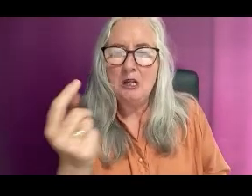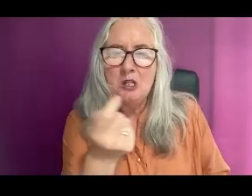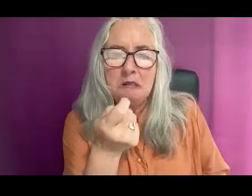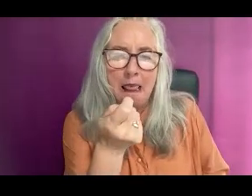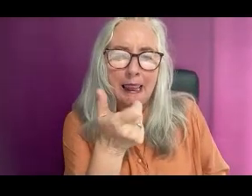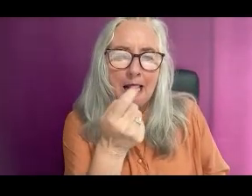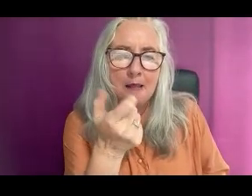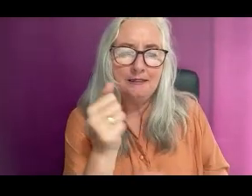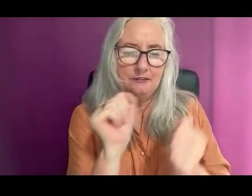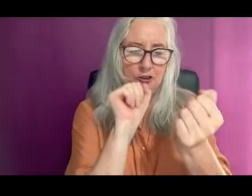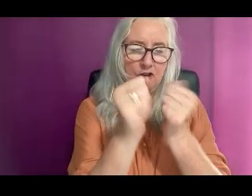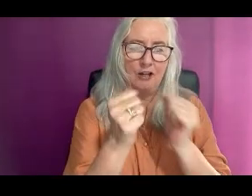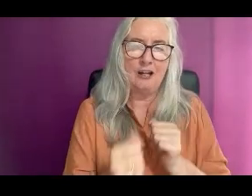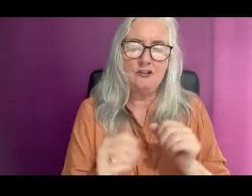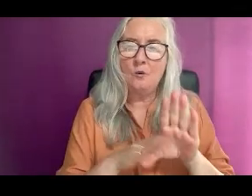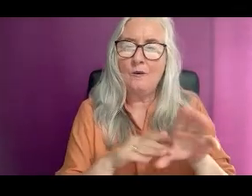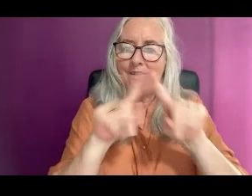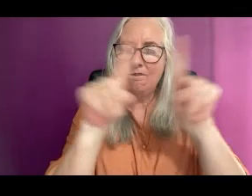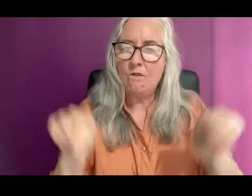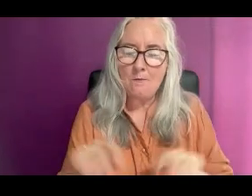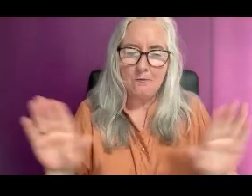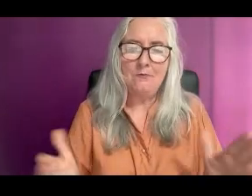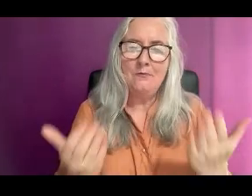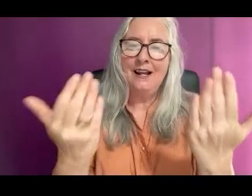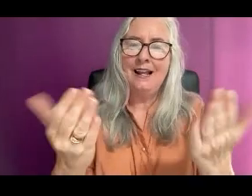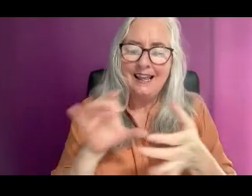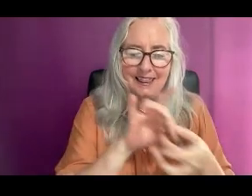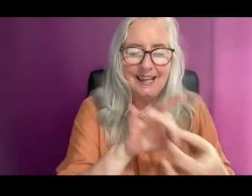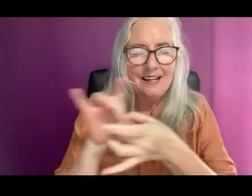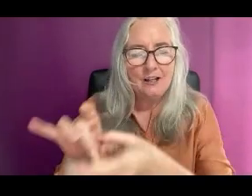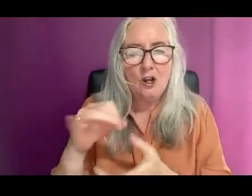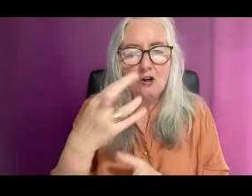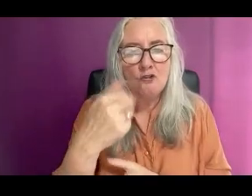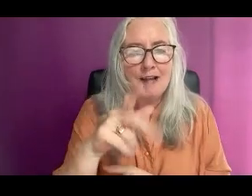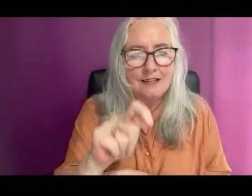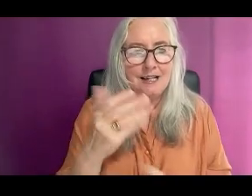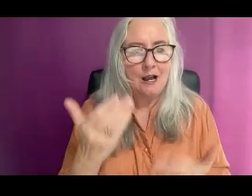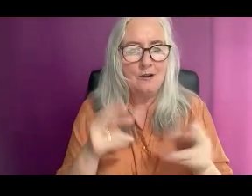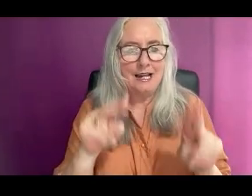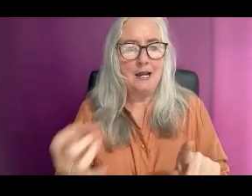movement with the forms in terms of the grants that are applied for.